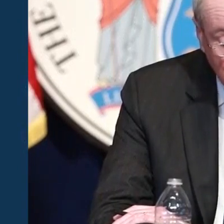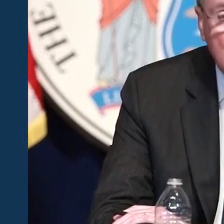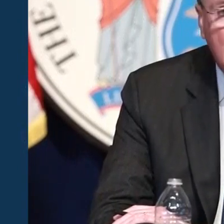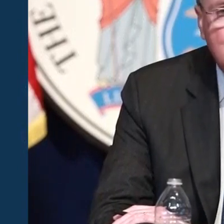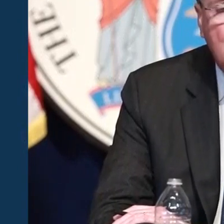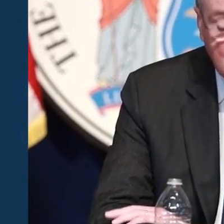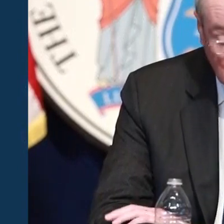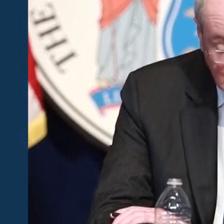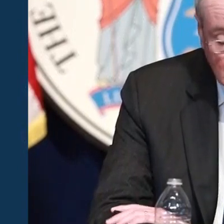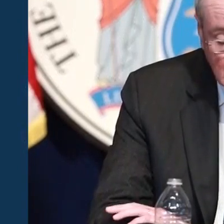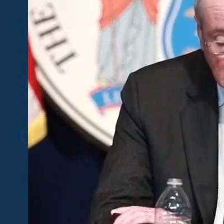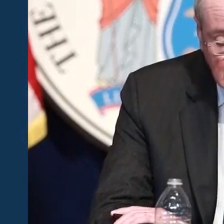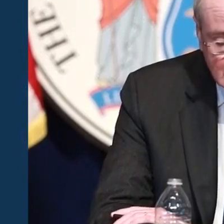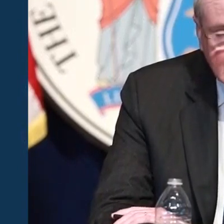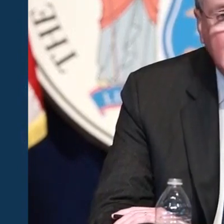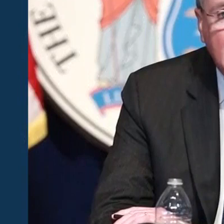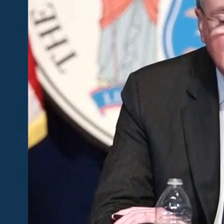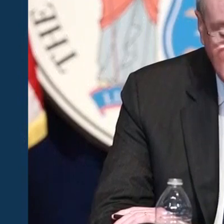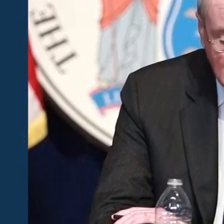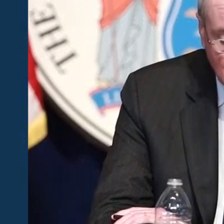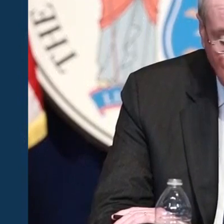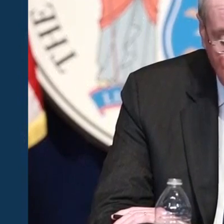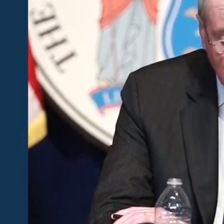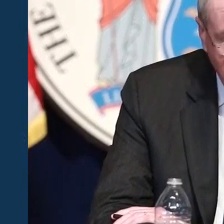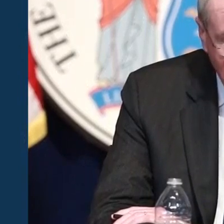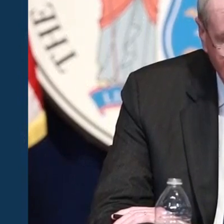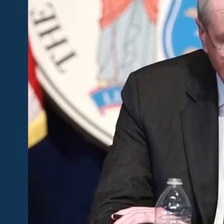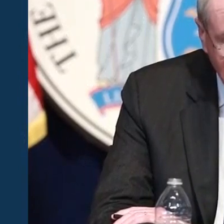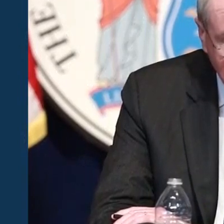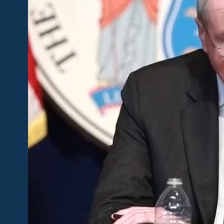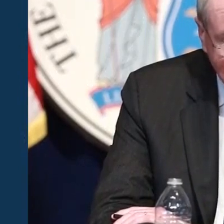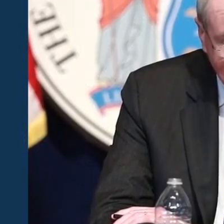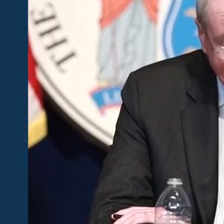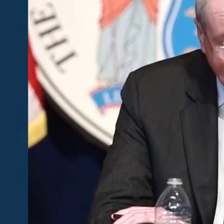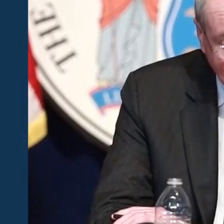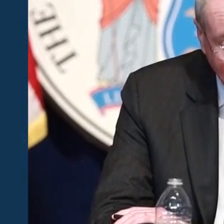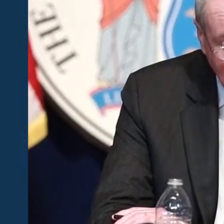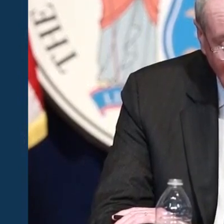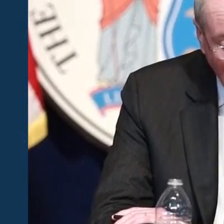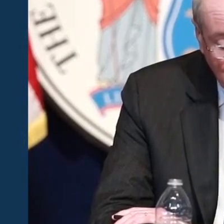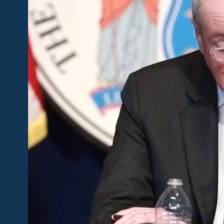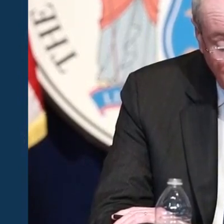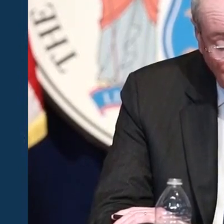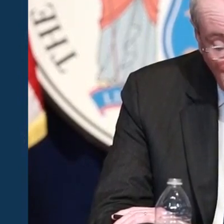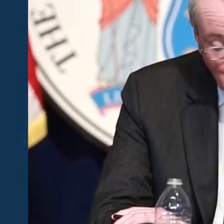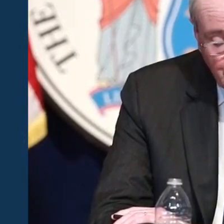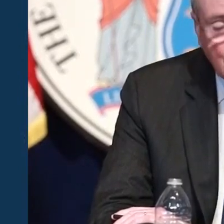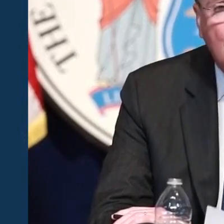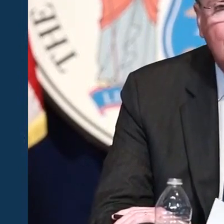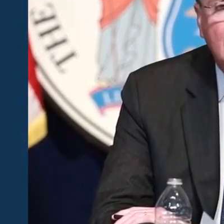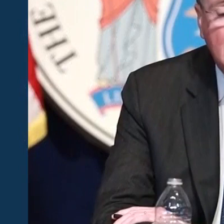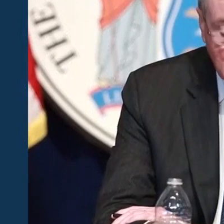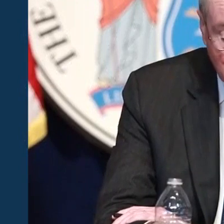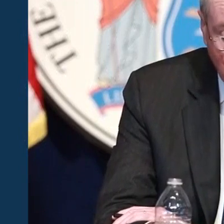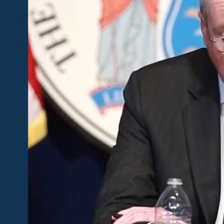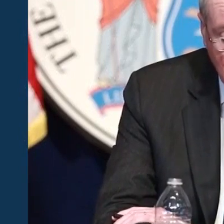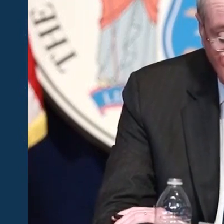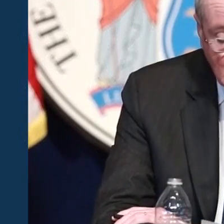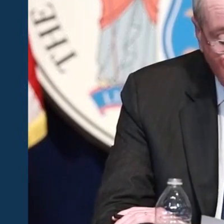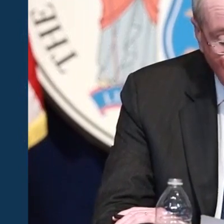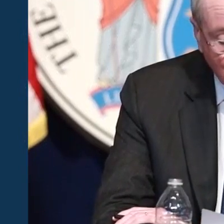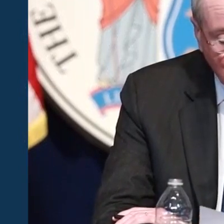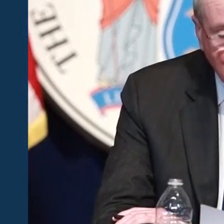Lisa, with whom I spoke earlier today, and Reverend Pamela Denise. Over the years, Mount Pilgrim has